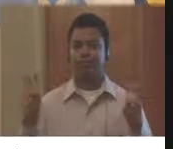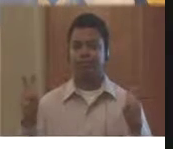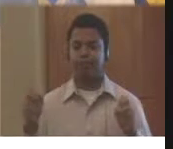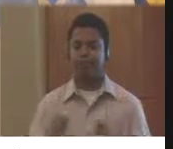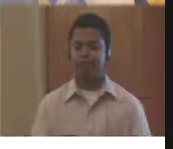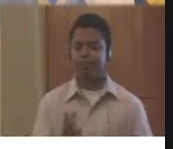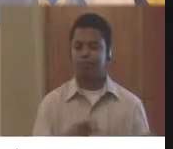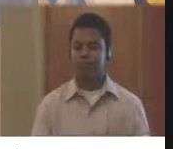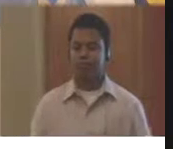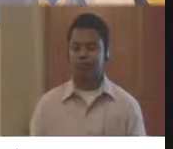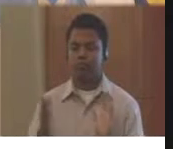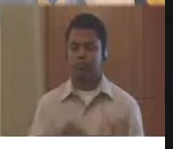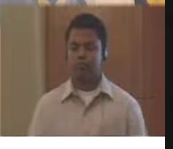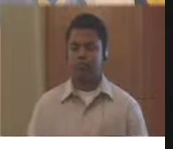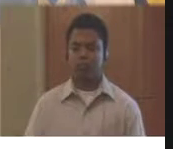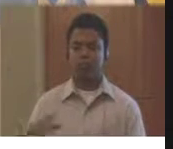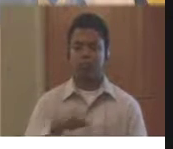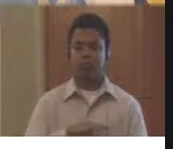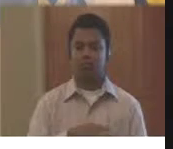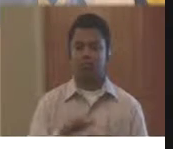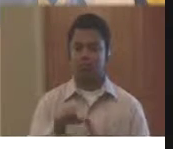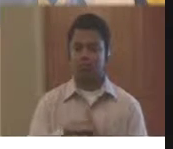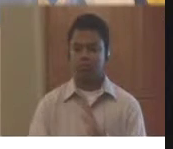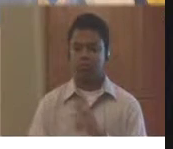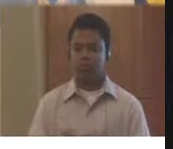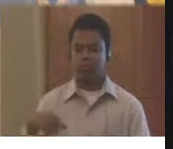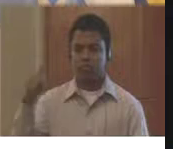aspects of the within the Hyogo framework.